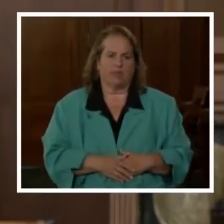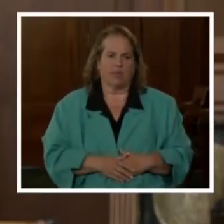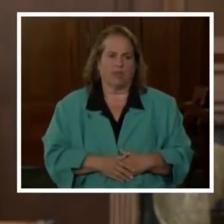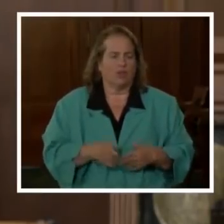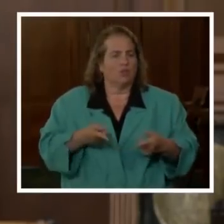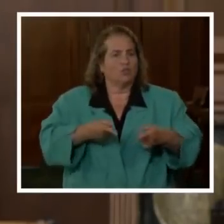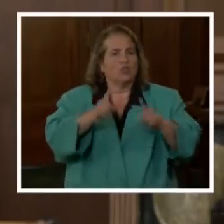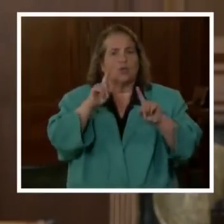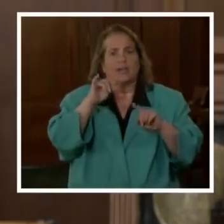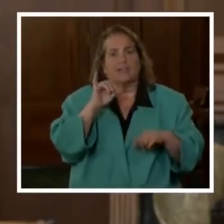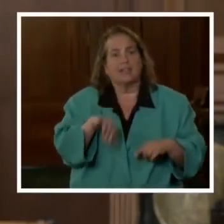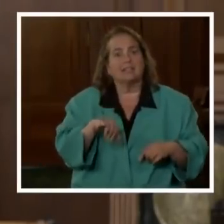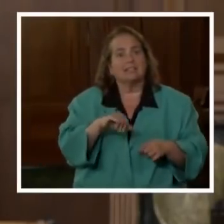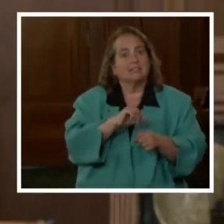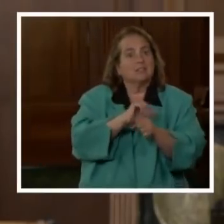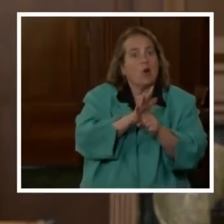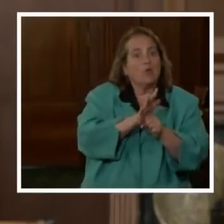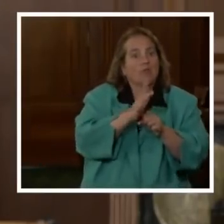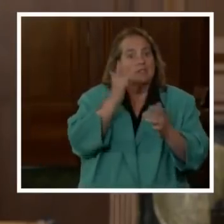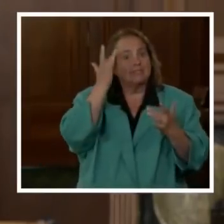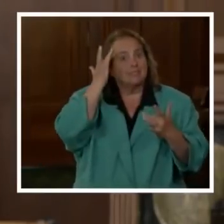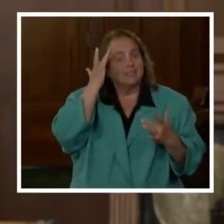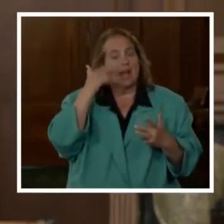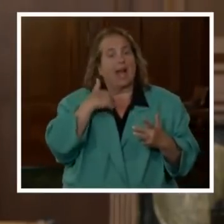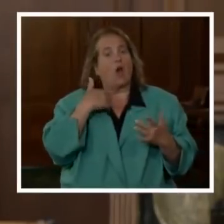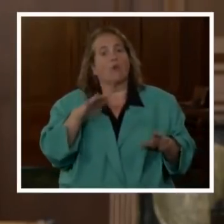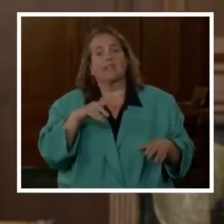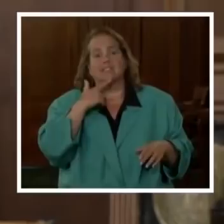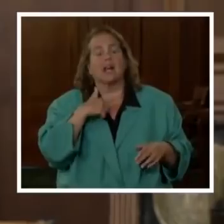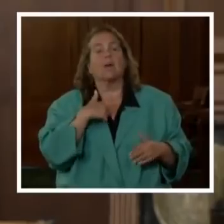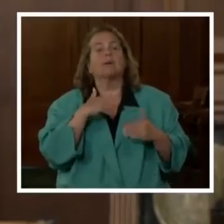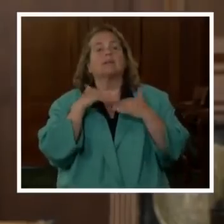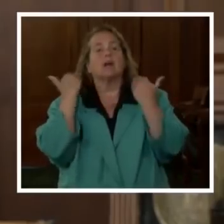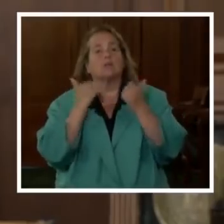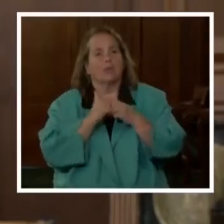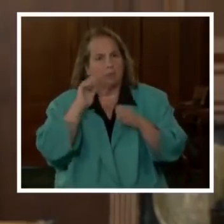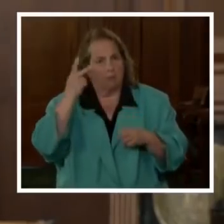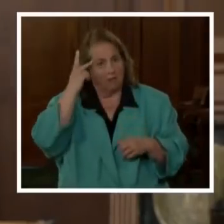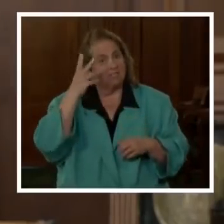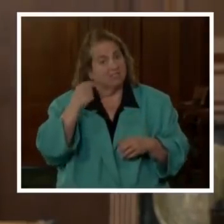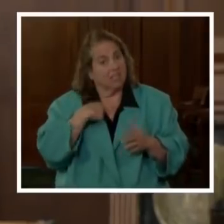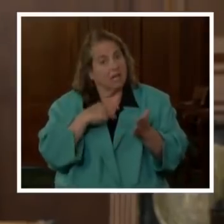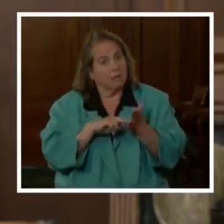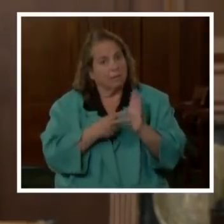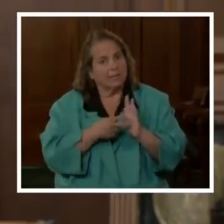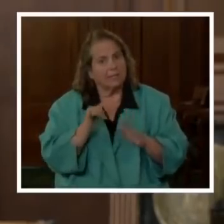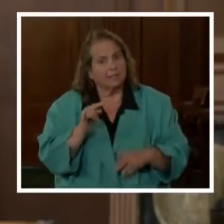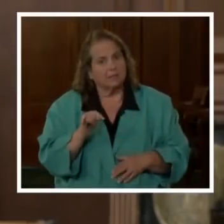during this pandemic, I've been saying I'm done with politics, and I mean it. Now,